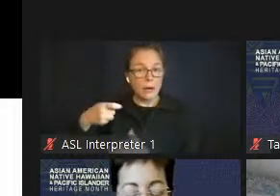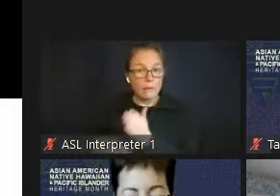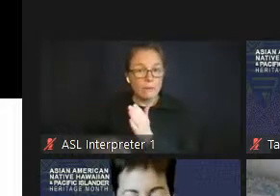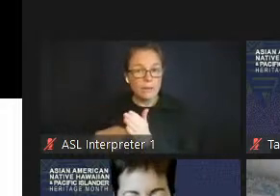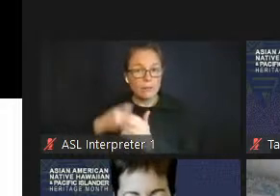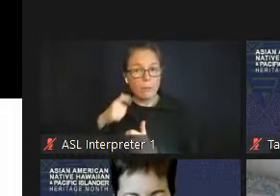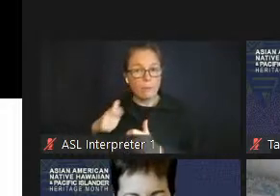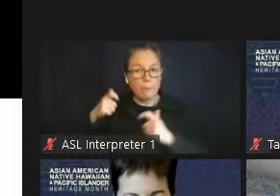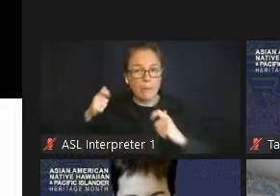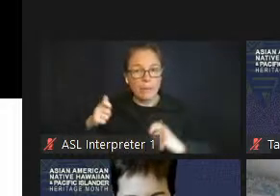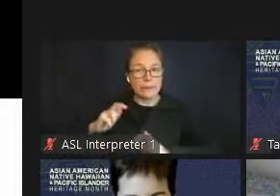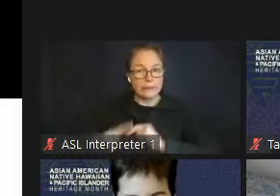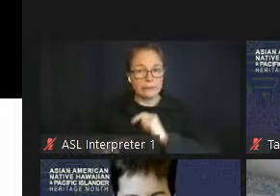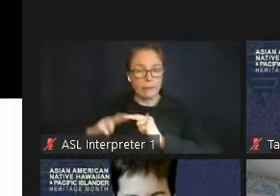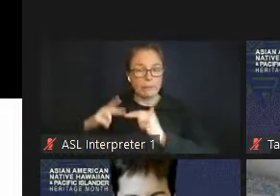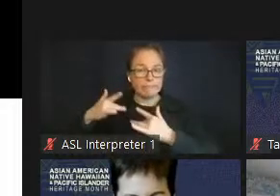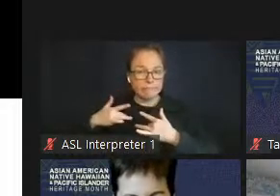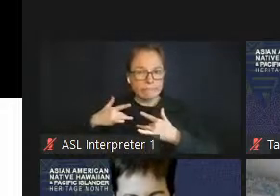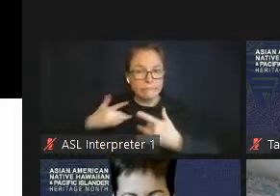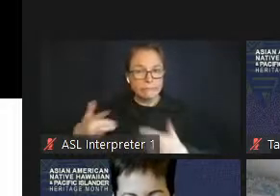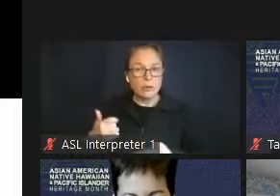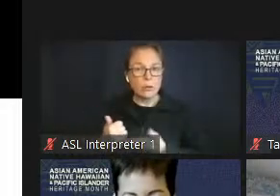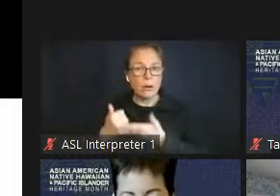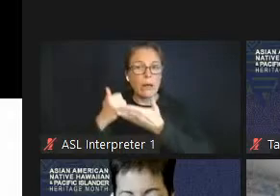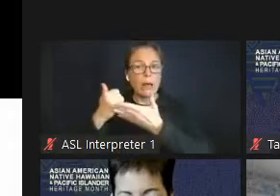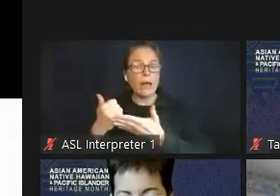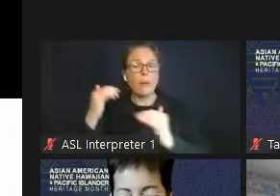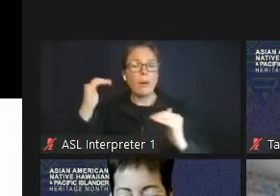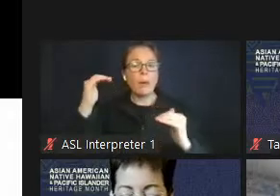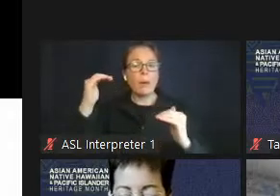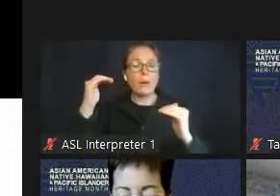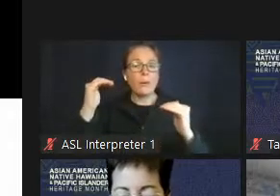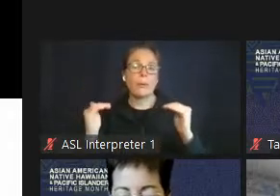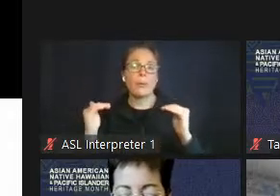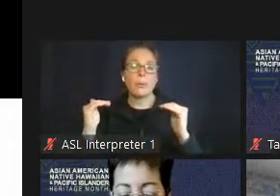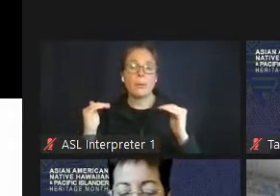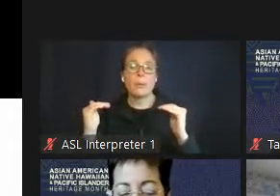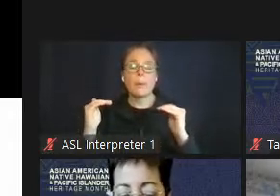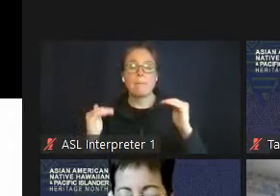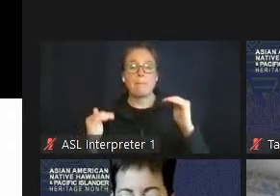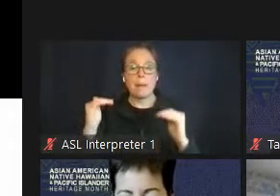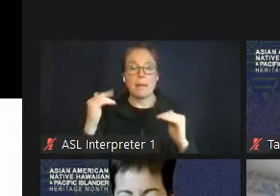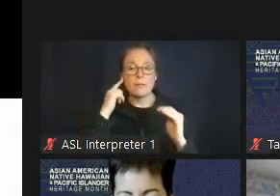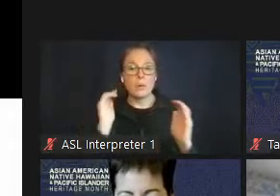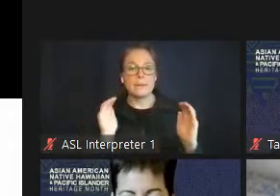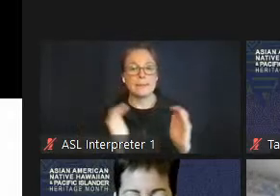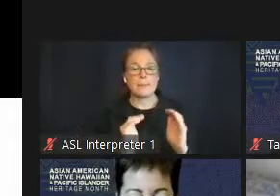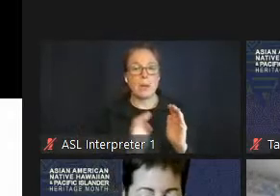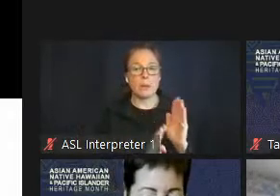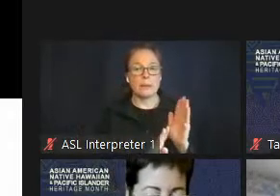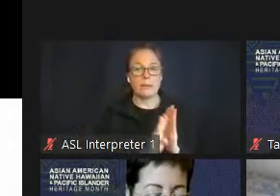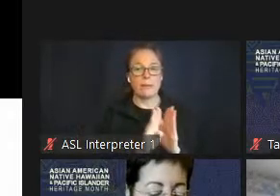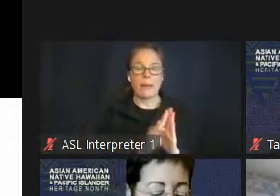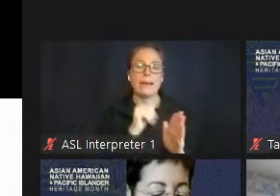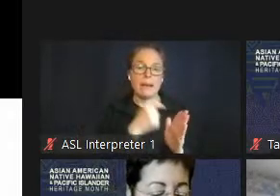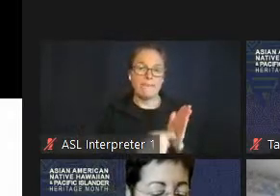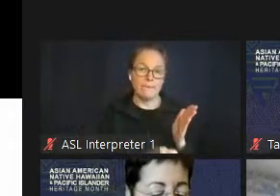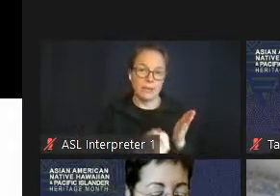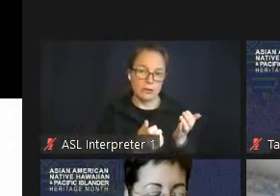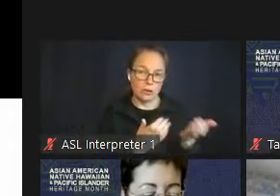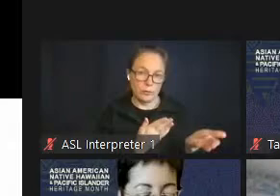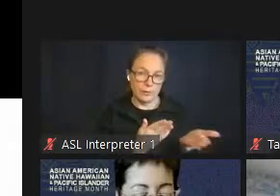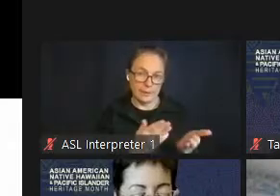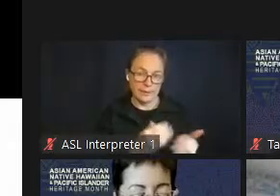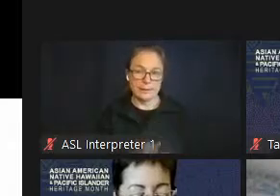have traditionally helped offset lower fees for smaller developments and non-fee generating services. As